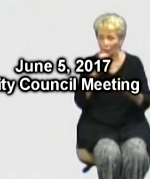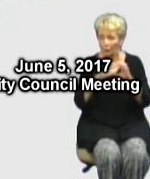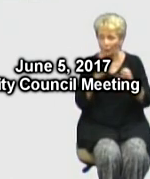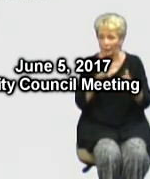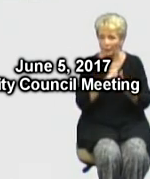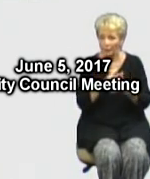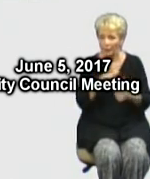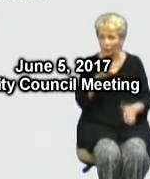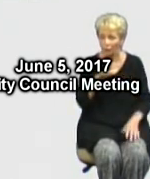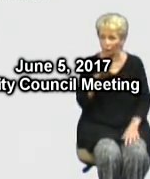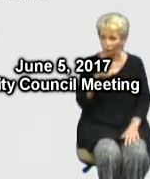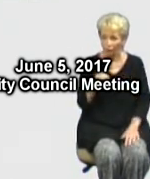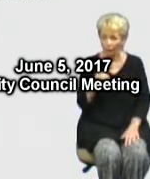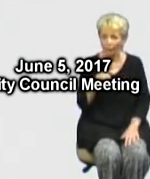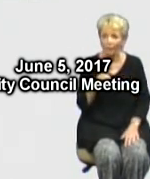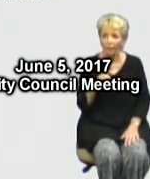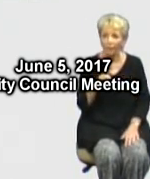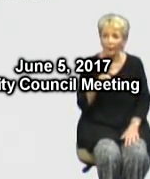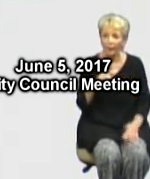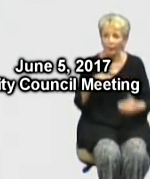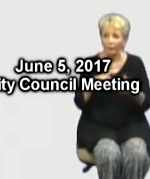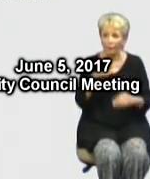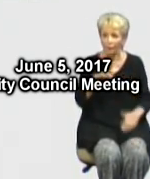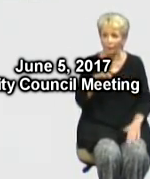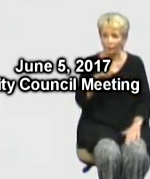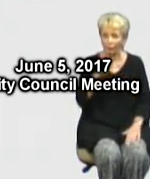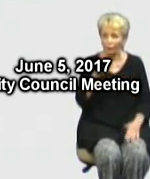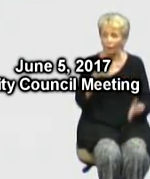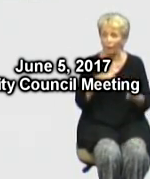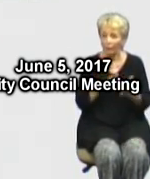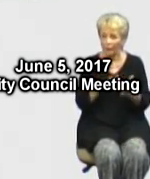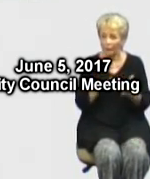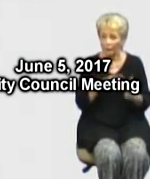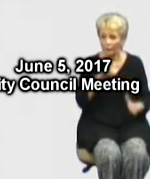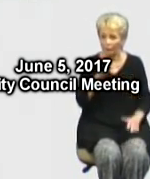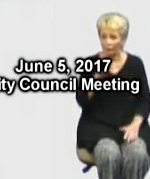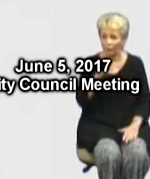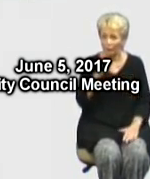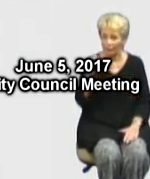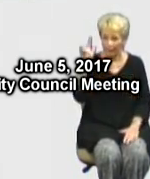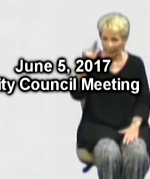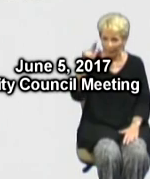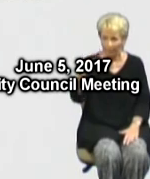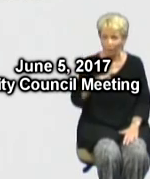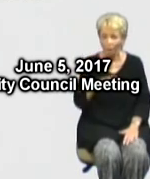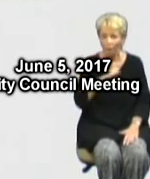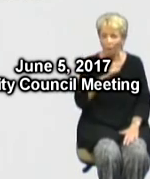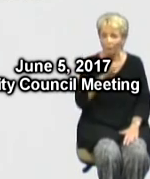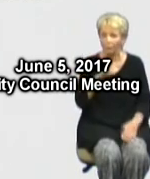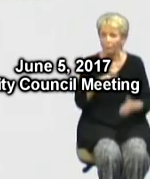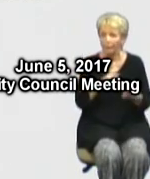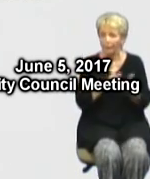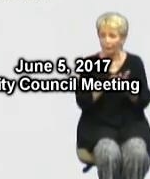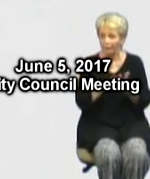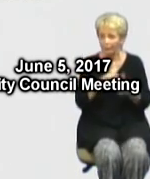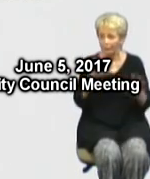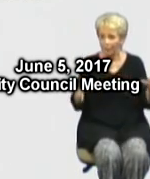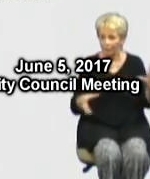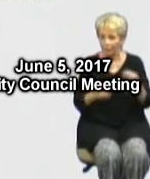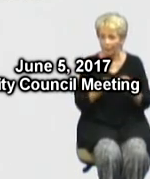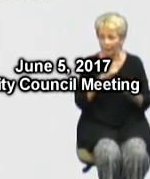at $240,000, a little over $240,000, the Foothills Airport, $47,137, and that's a total